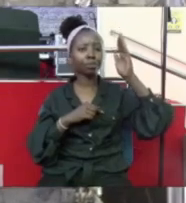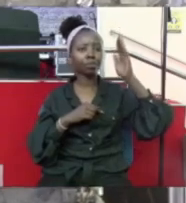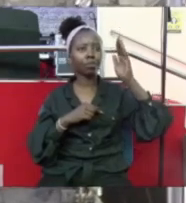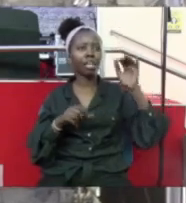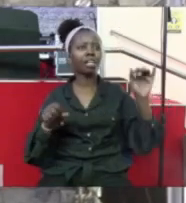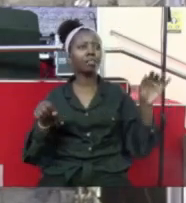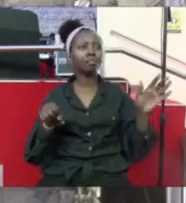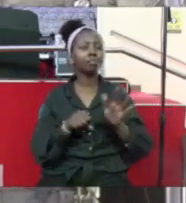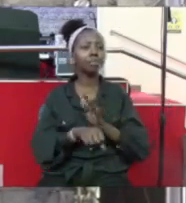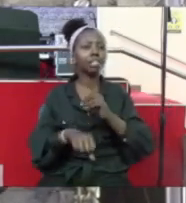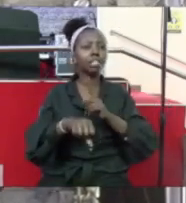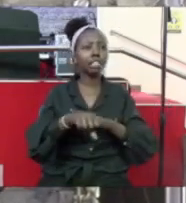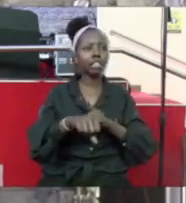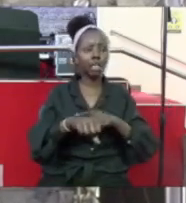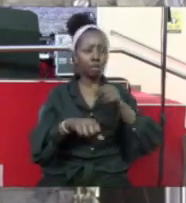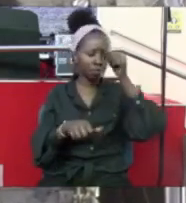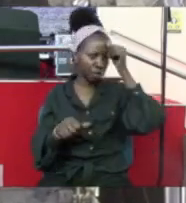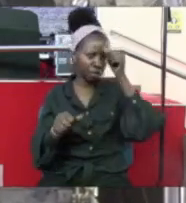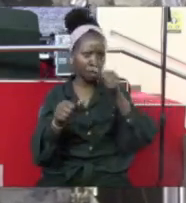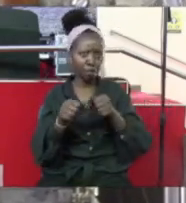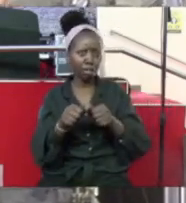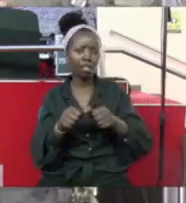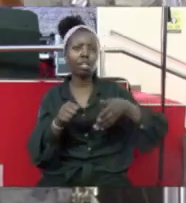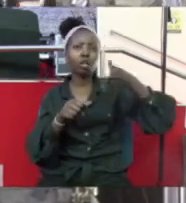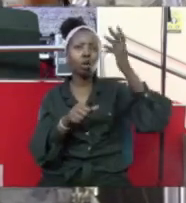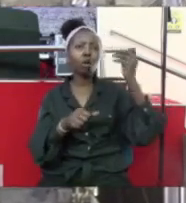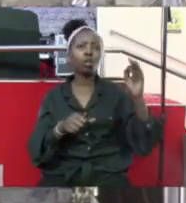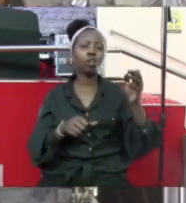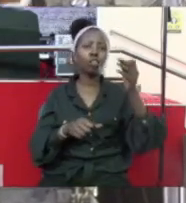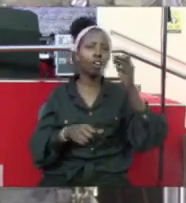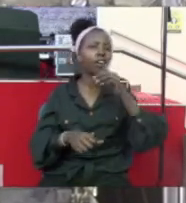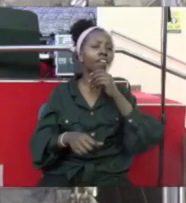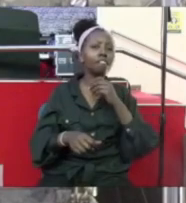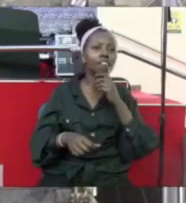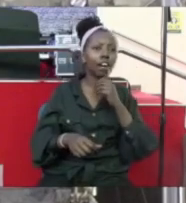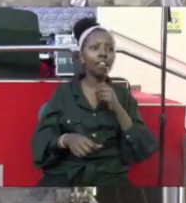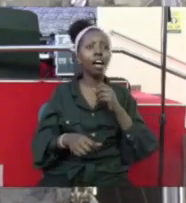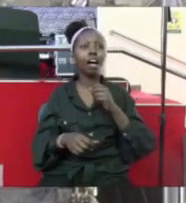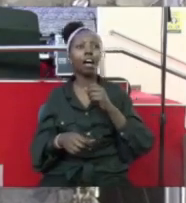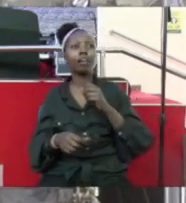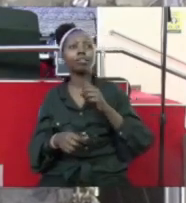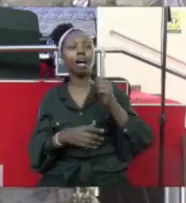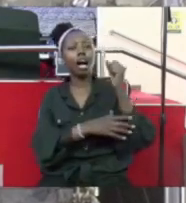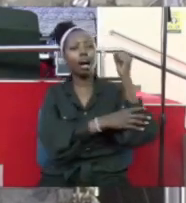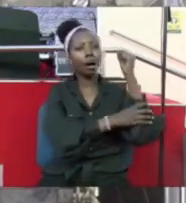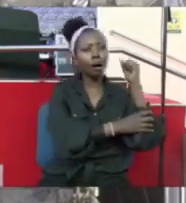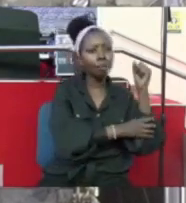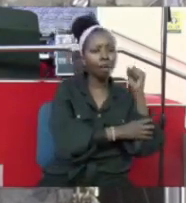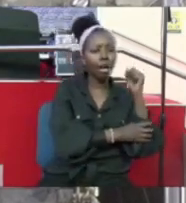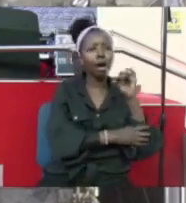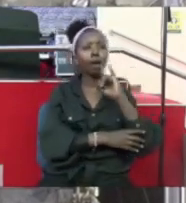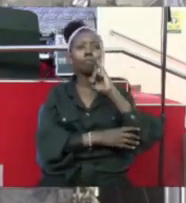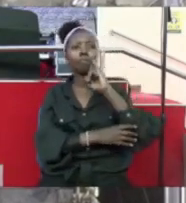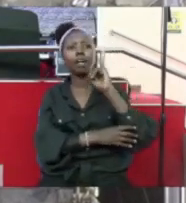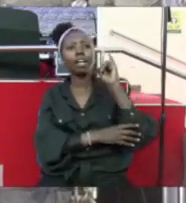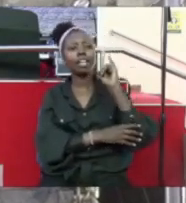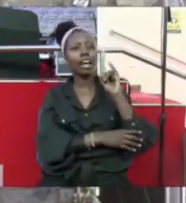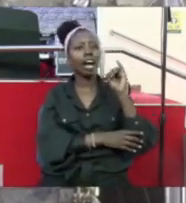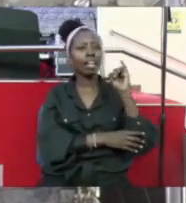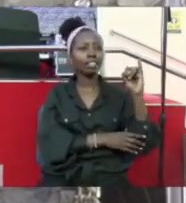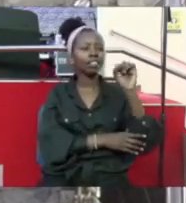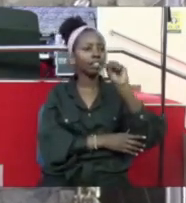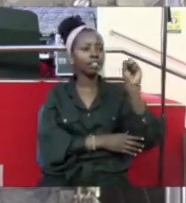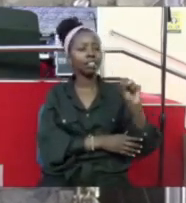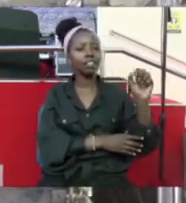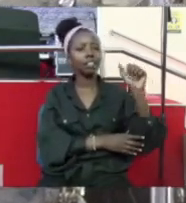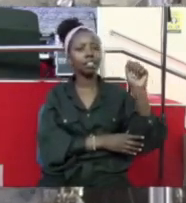times he reminded them that he was God of their father Abraham, Isaac and Jacob. Na mara nyingi akawakumbusha kwamba alikuwa ni baba yao wa Abraham,